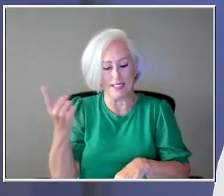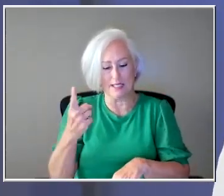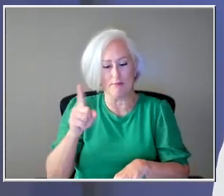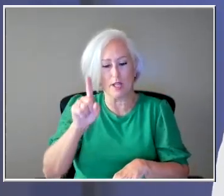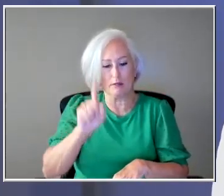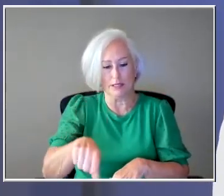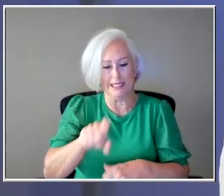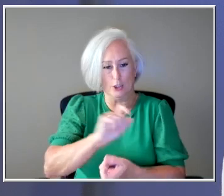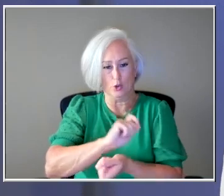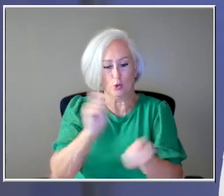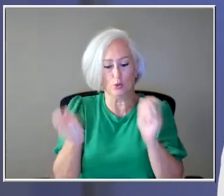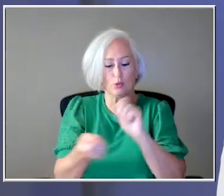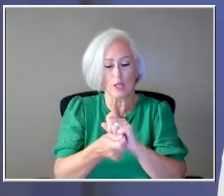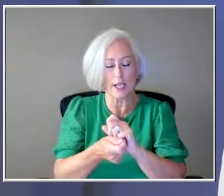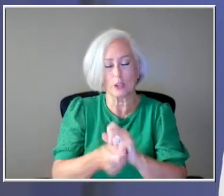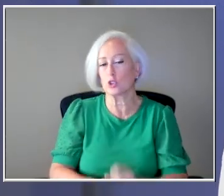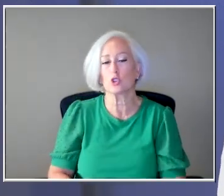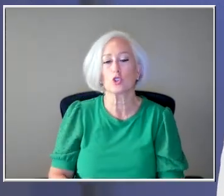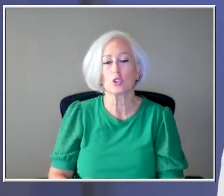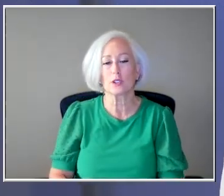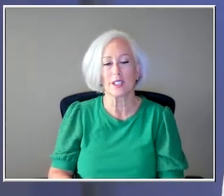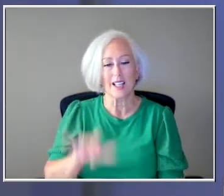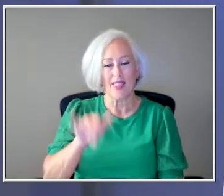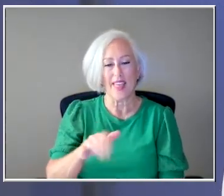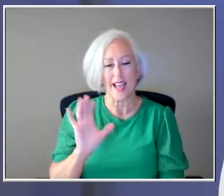change. That's an unusual